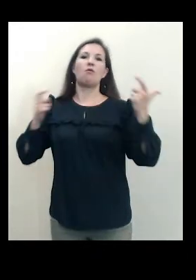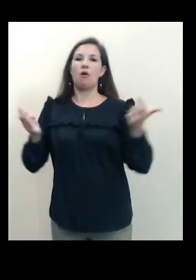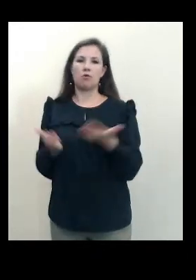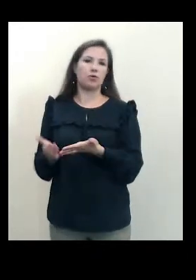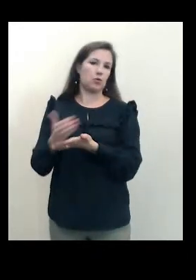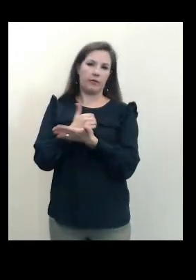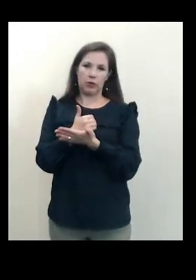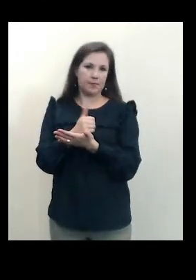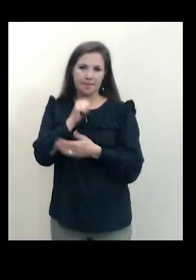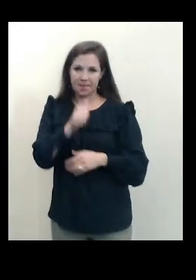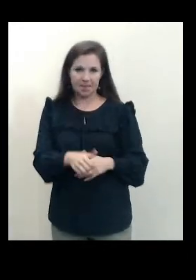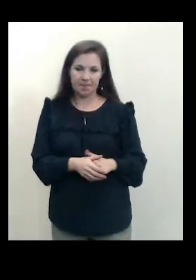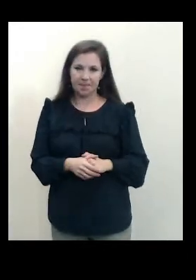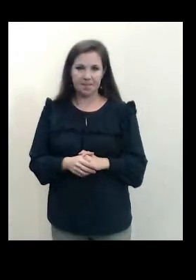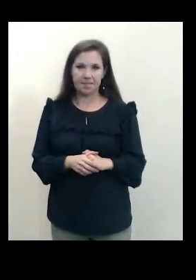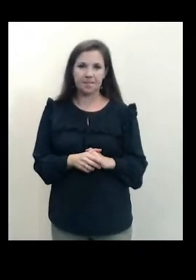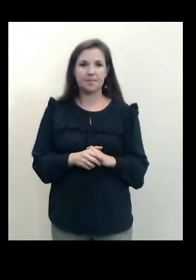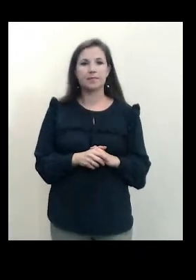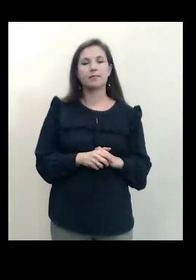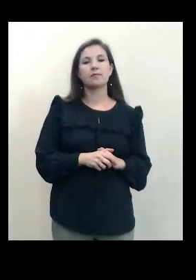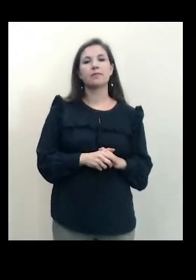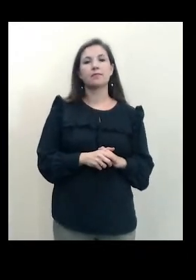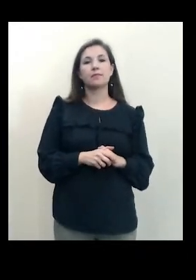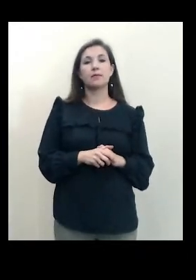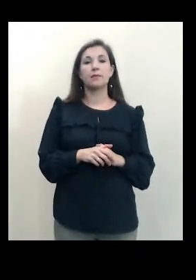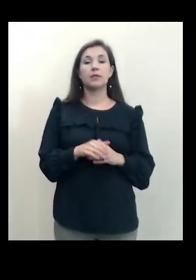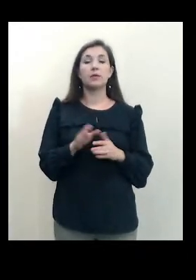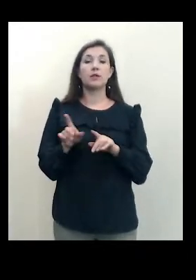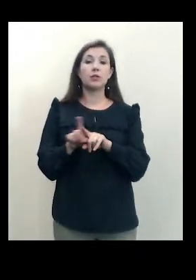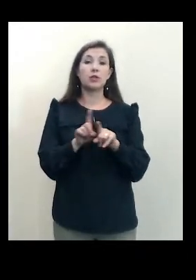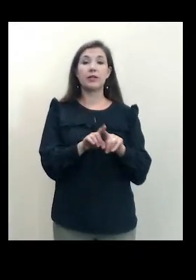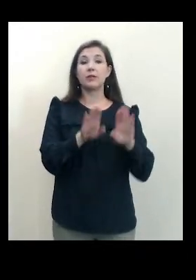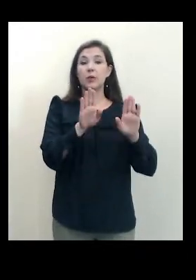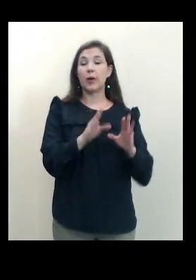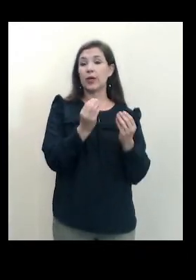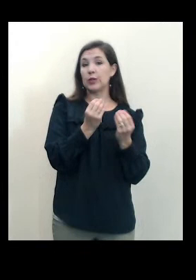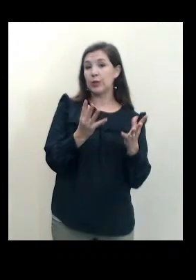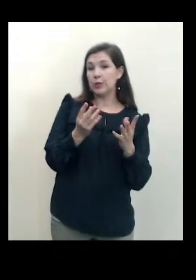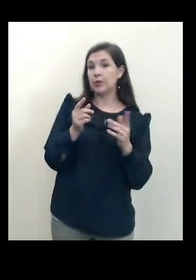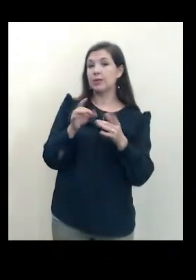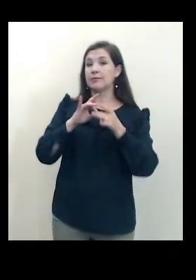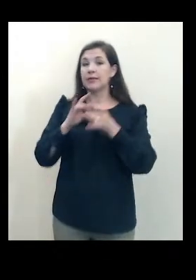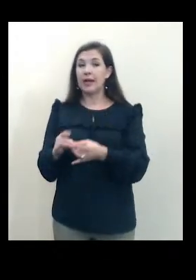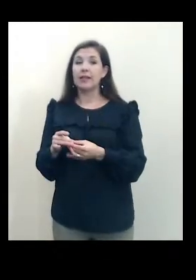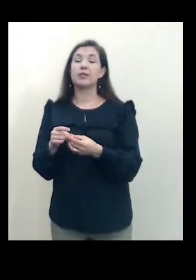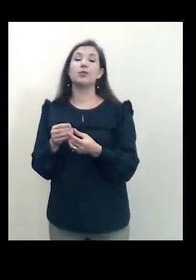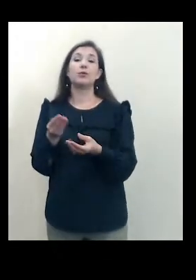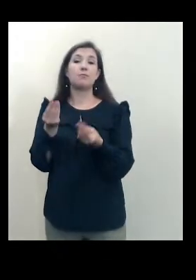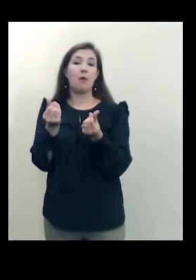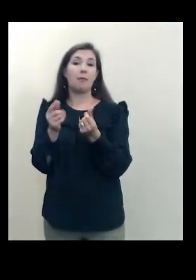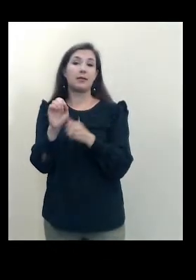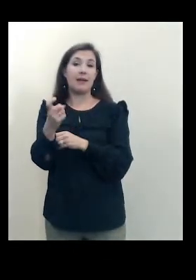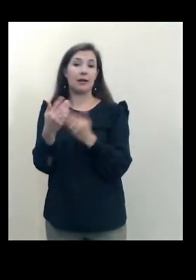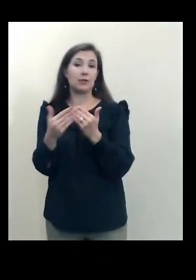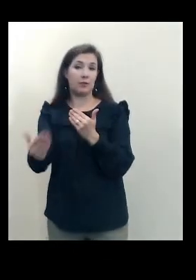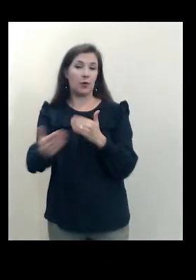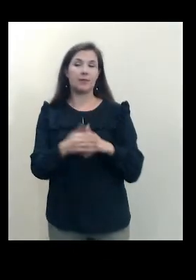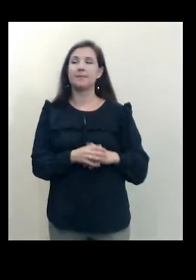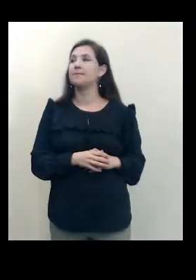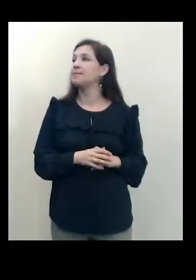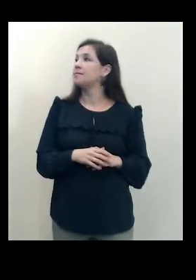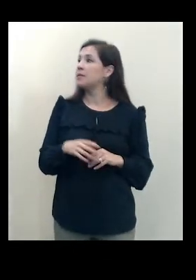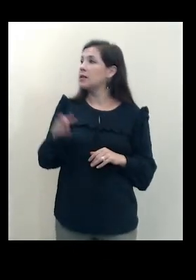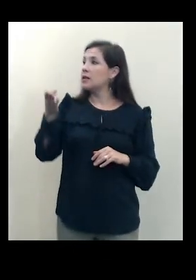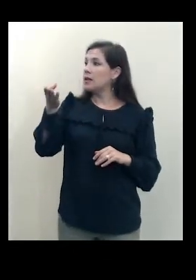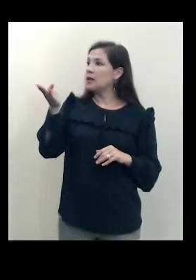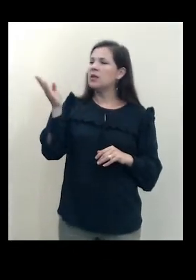source when it comes to Erie County, and we have some great news to announce with regards to the property tax rate going forward. If you look at the budgets